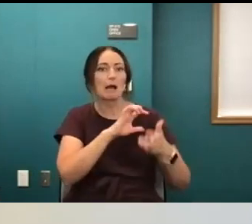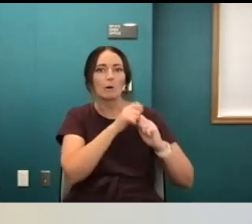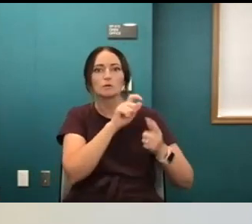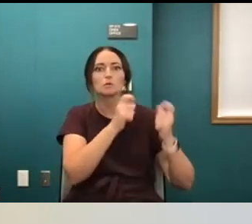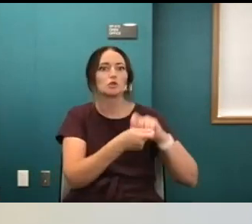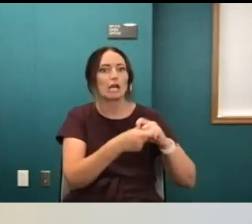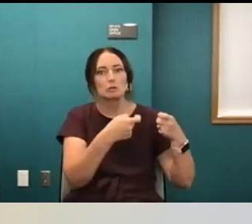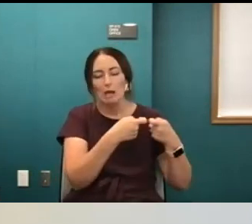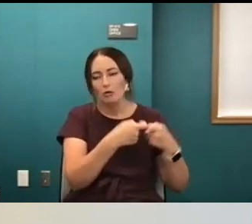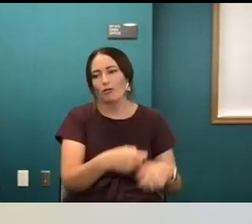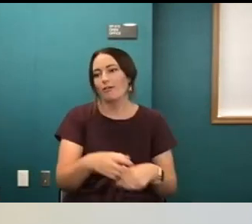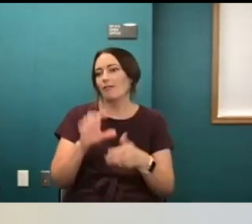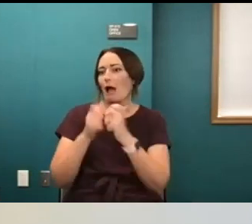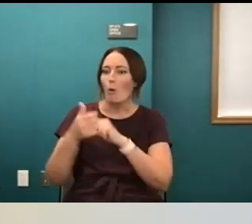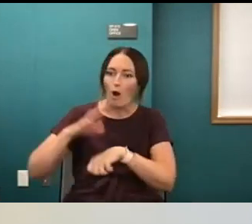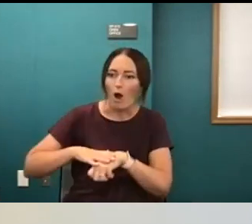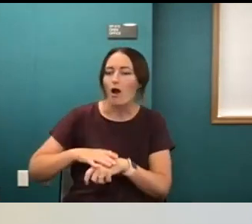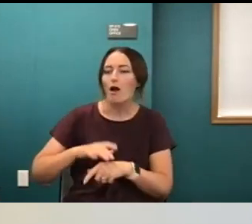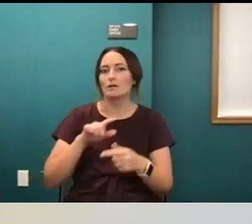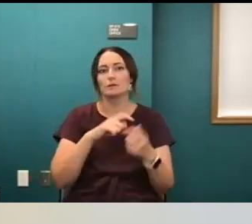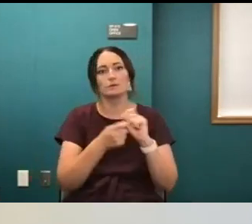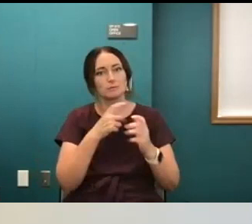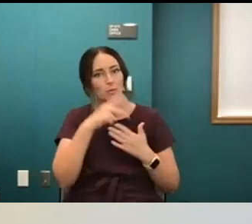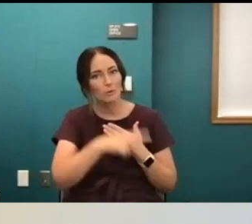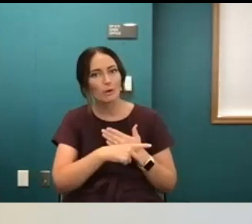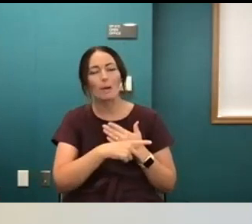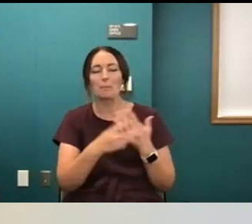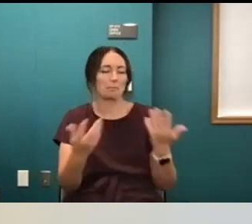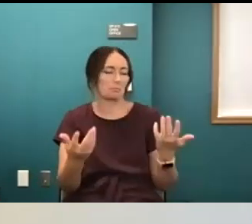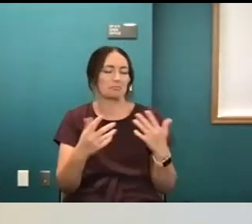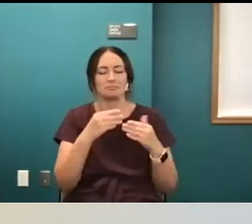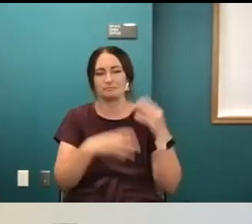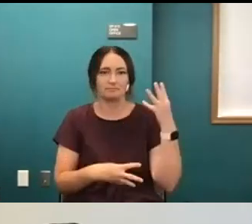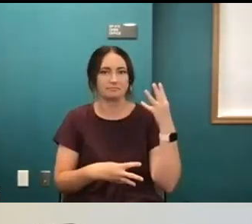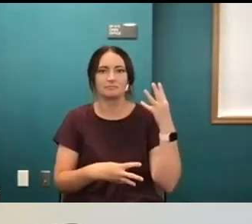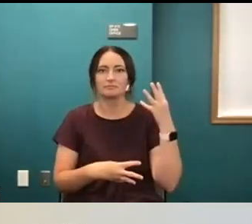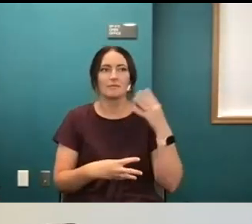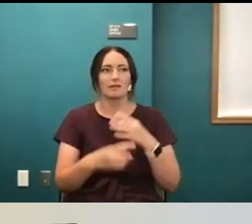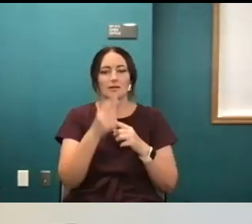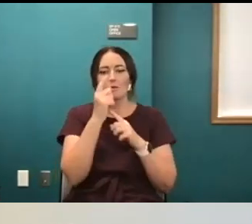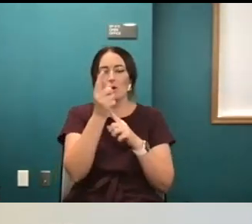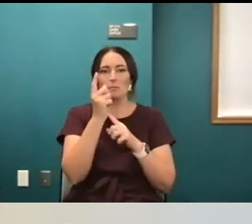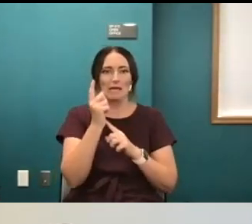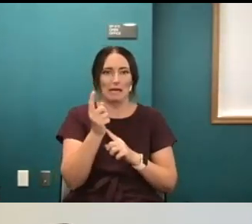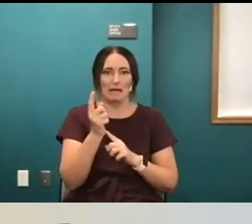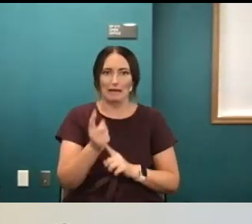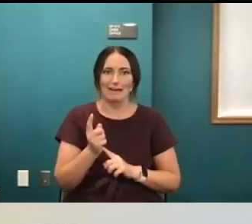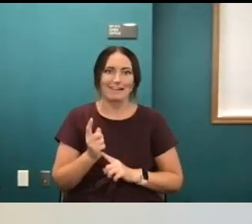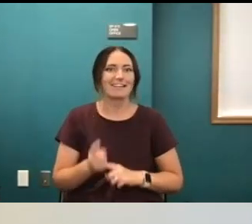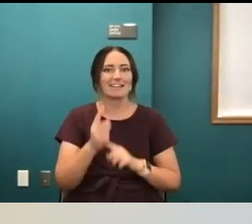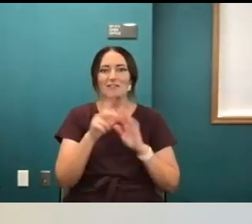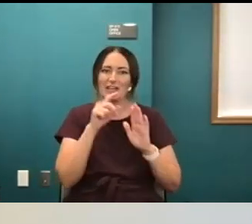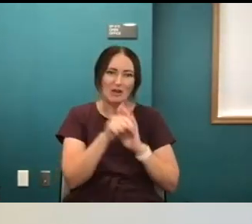how to change programs. We have a bunch of, they're about 1 minute long, 30 seconds to 2 minutes